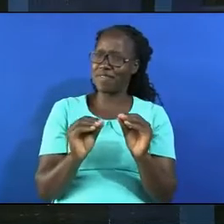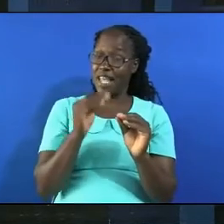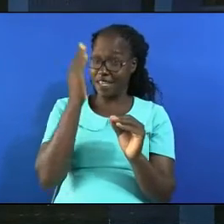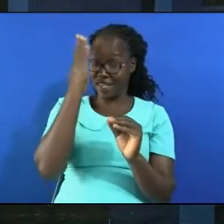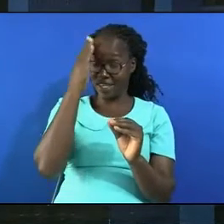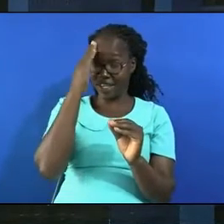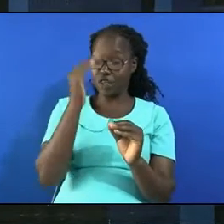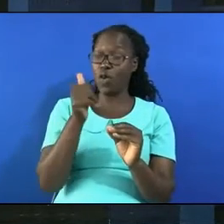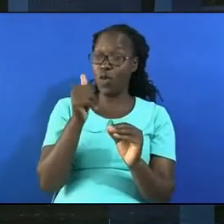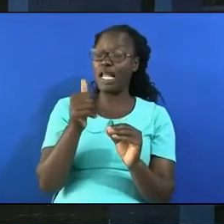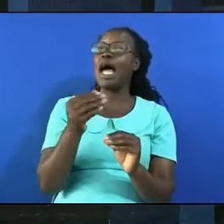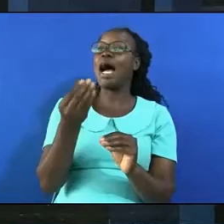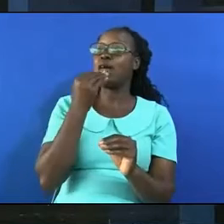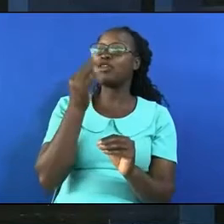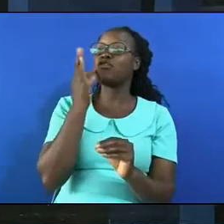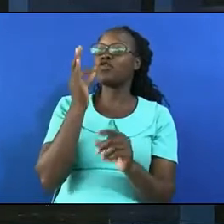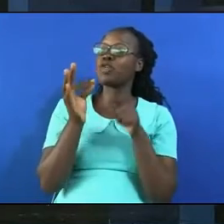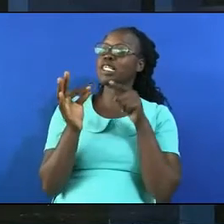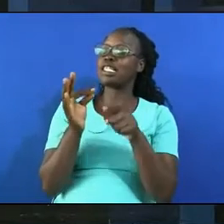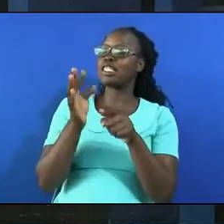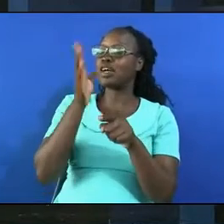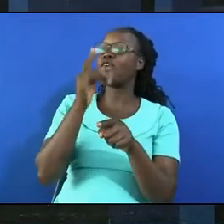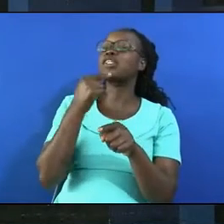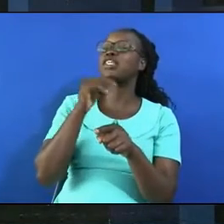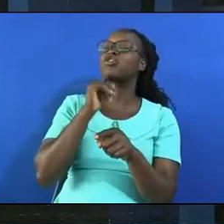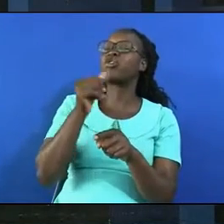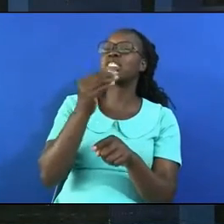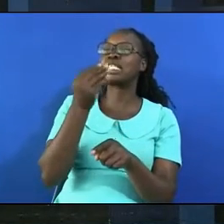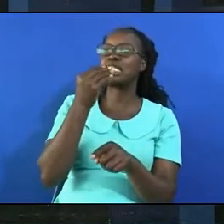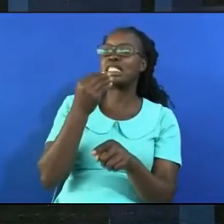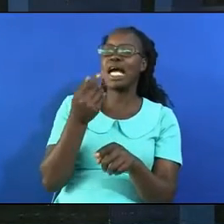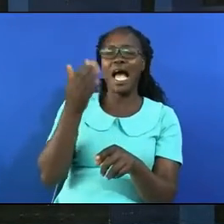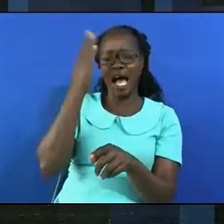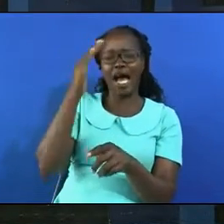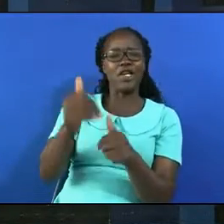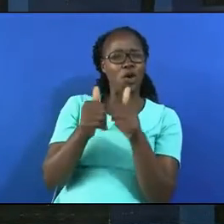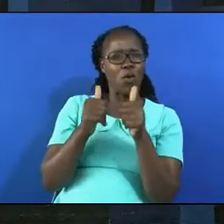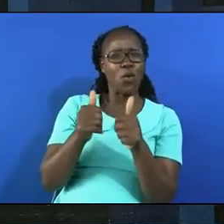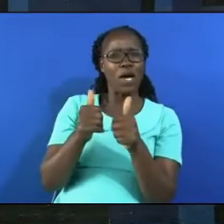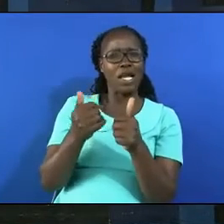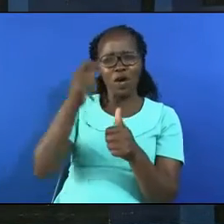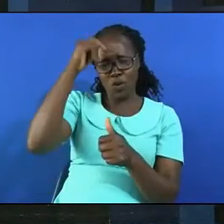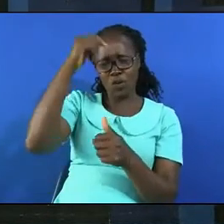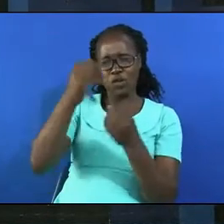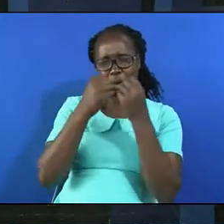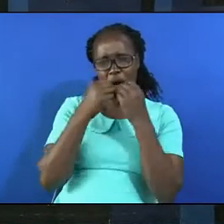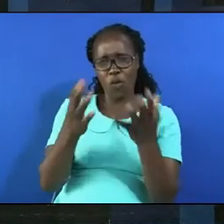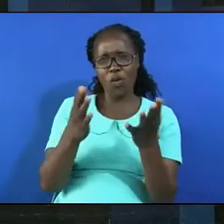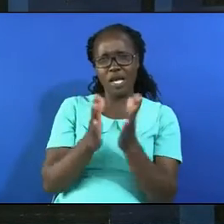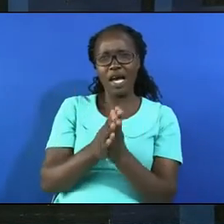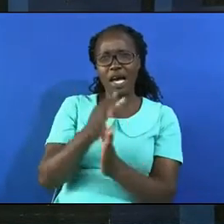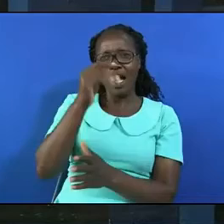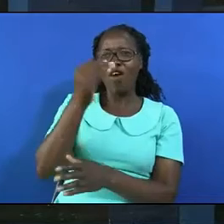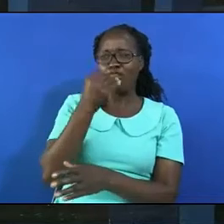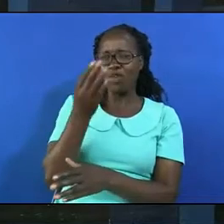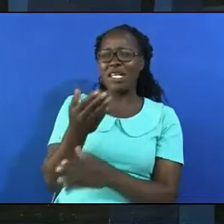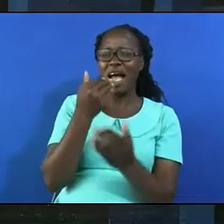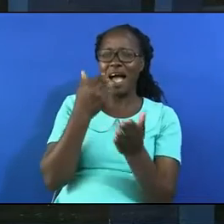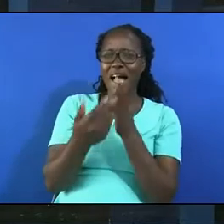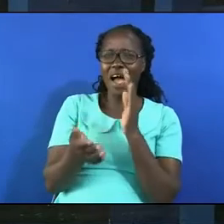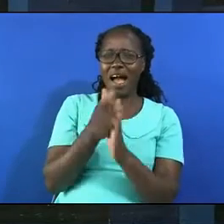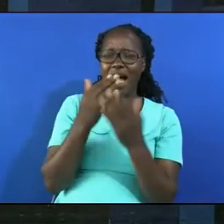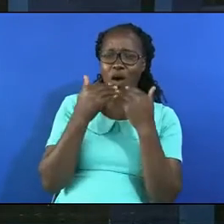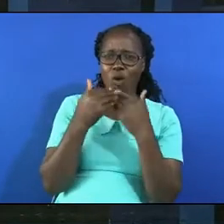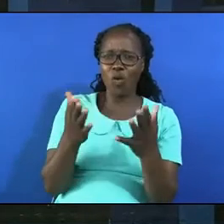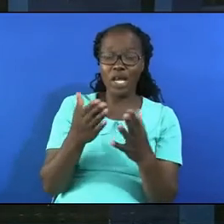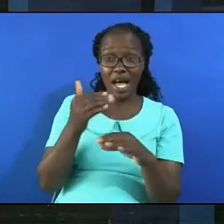knew, I'm taking the fruit. God said, don't eat. I know there is no wisdom. I know there is no food here. I